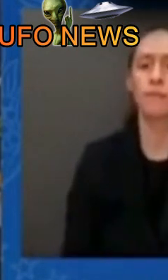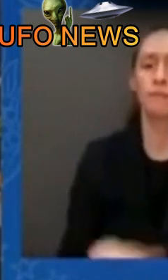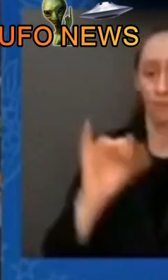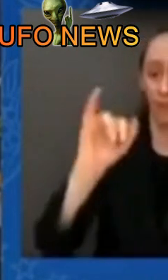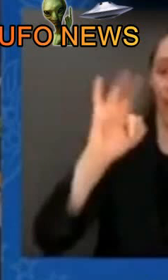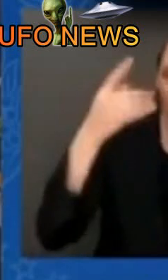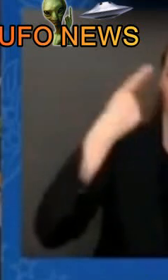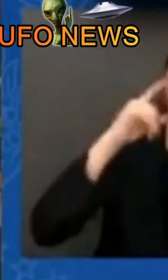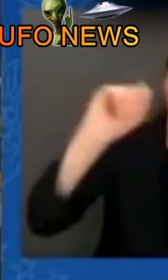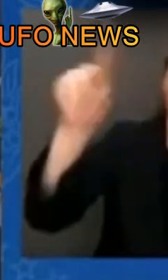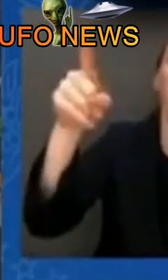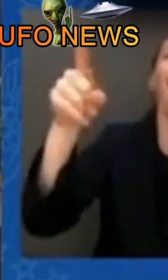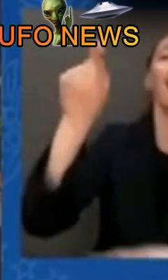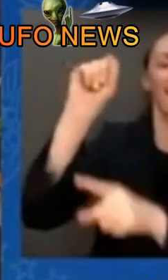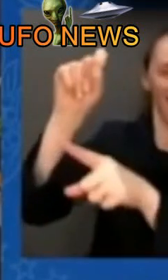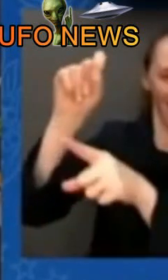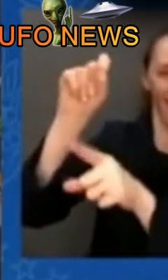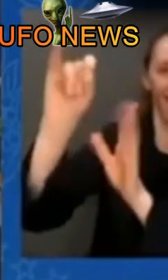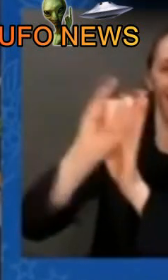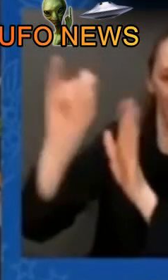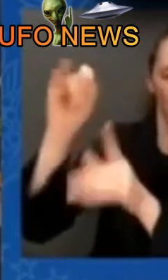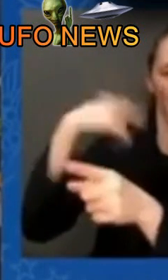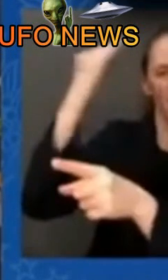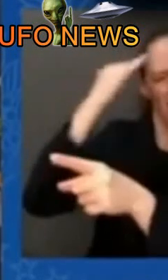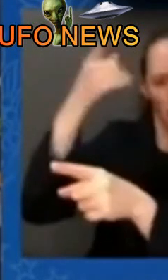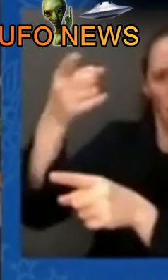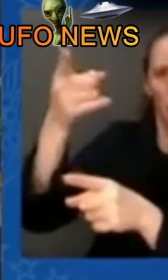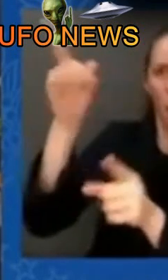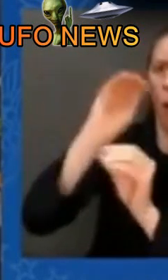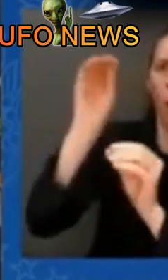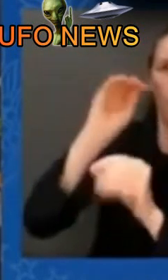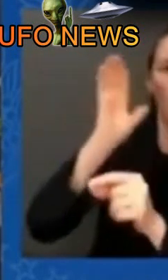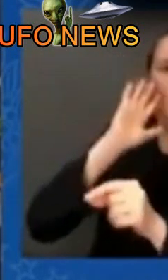my Secretary of State will lead an effort to help establish